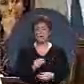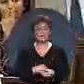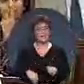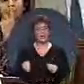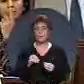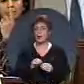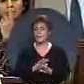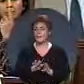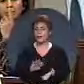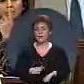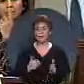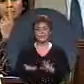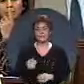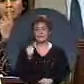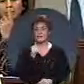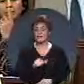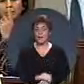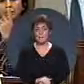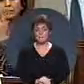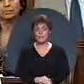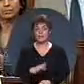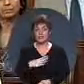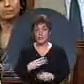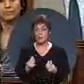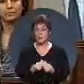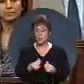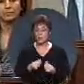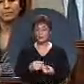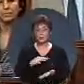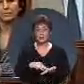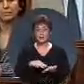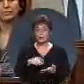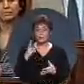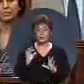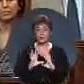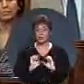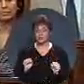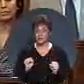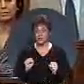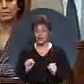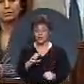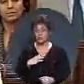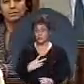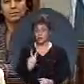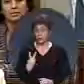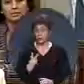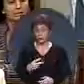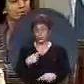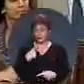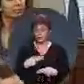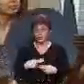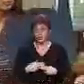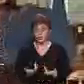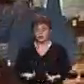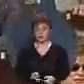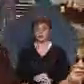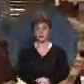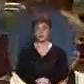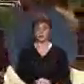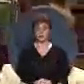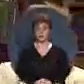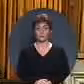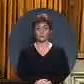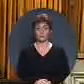not increase mortality rates among women. There are many such studies, Mr. Speaker. Those are two that I've cited.